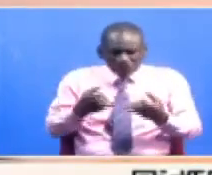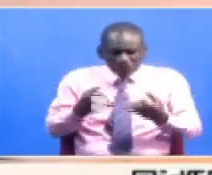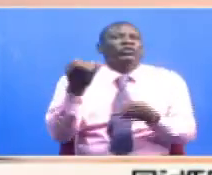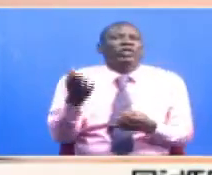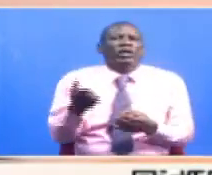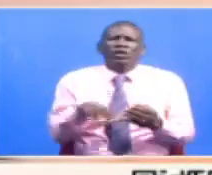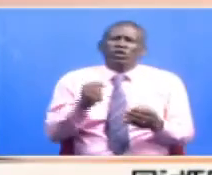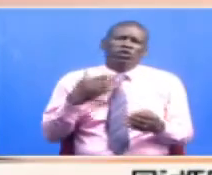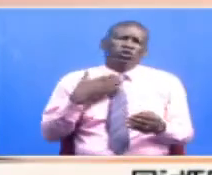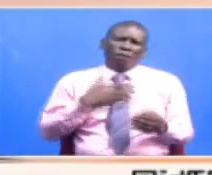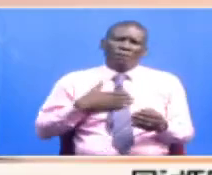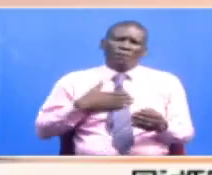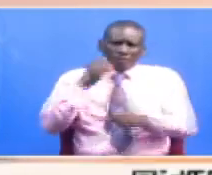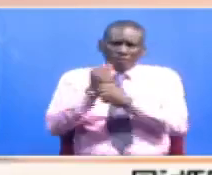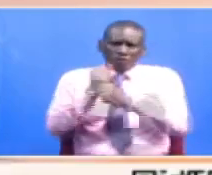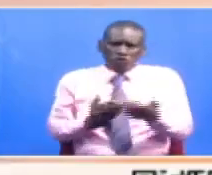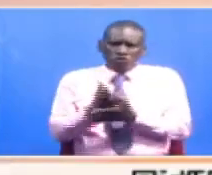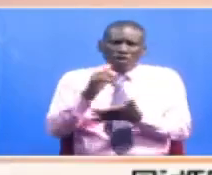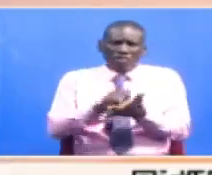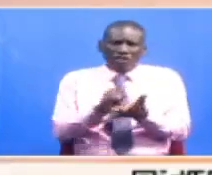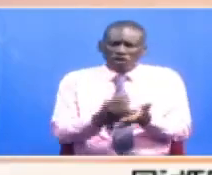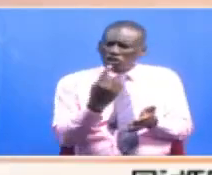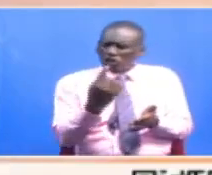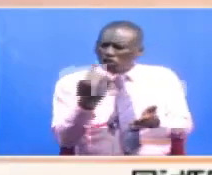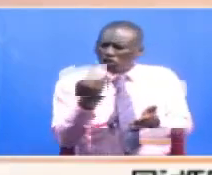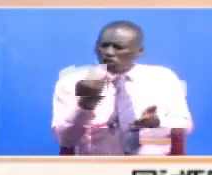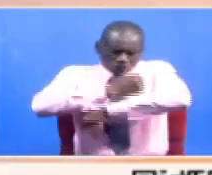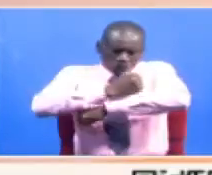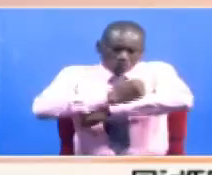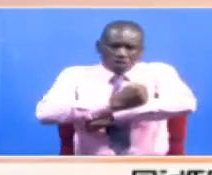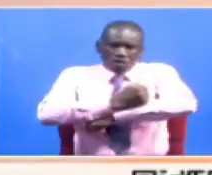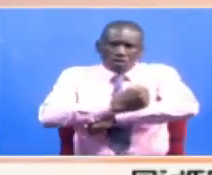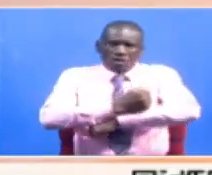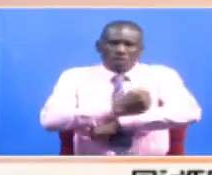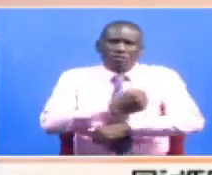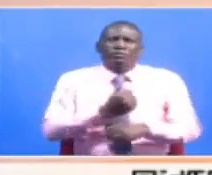So kindly ensure that each and every school,